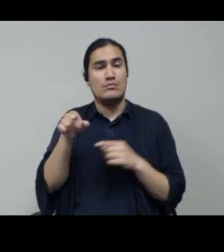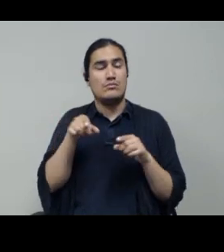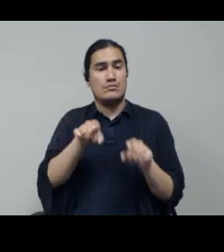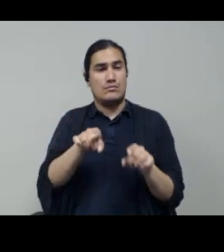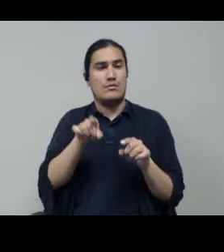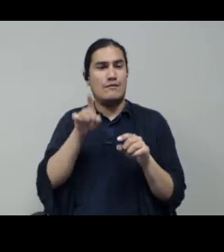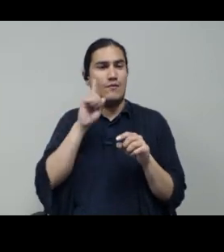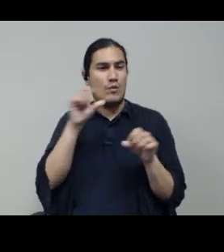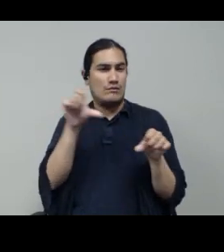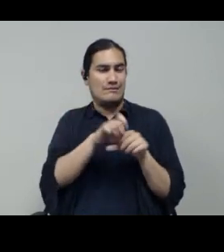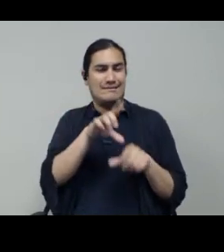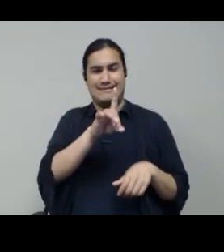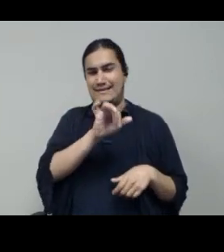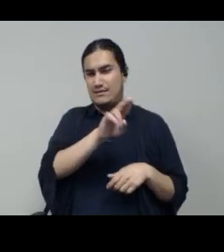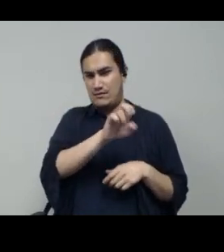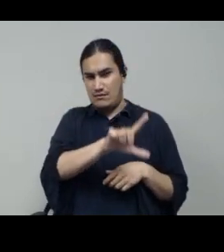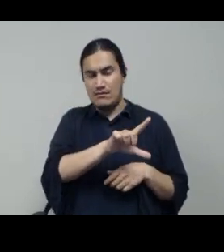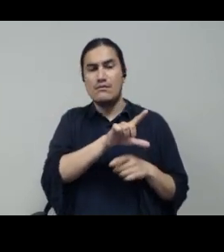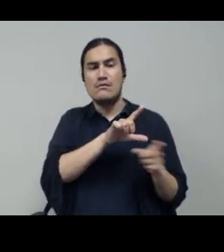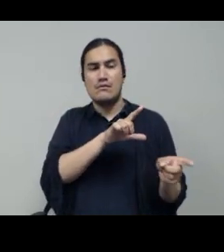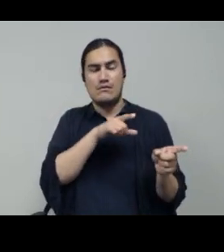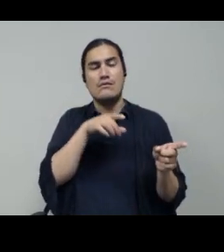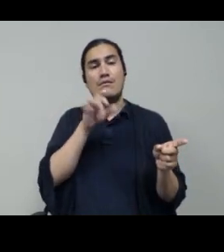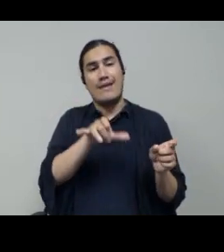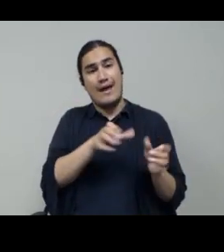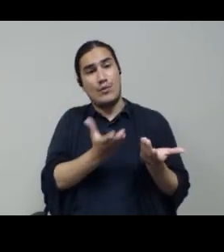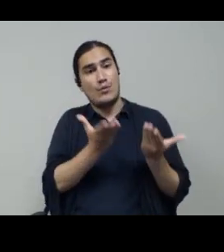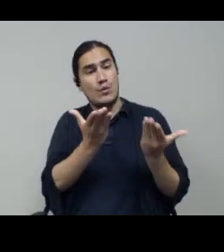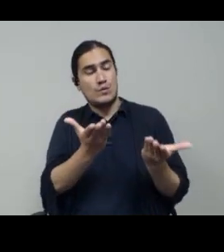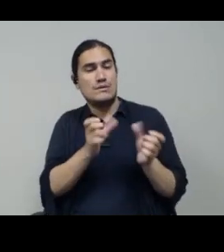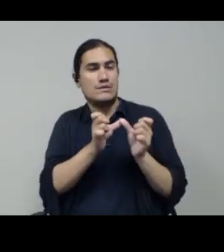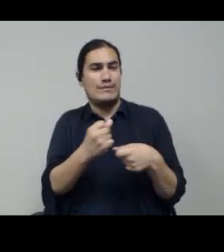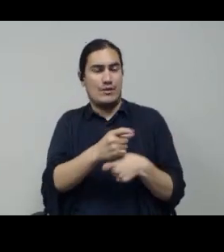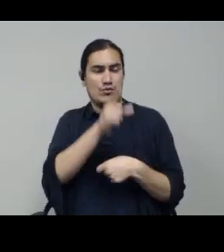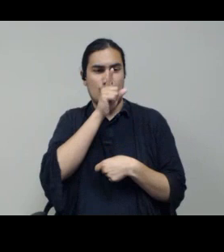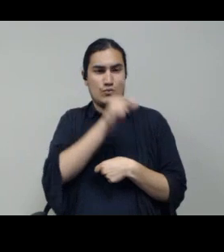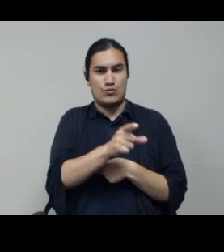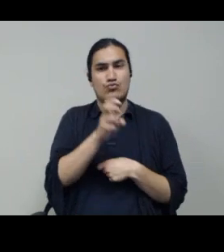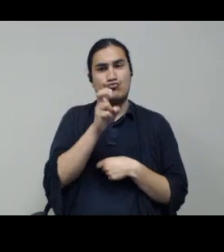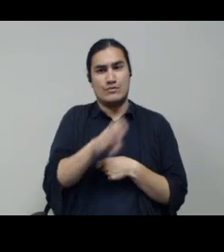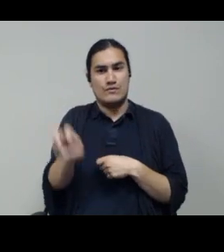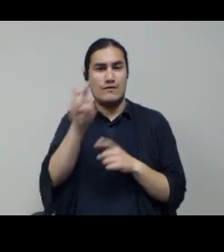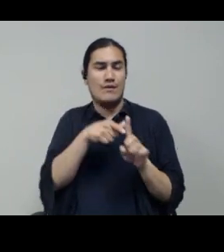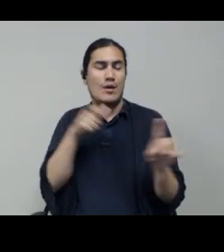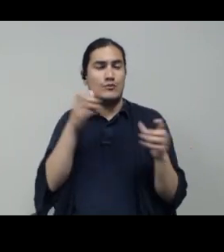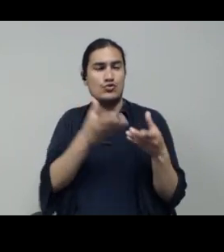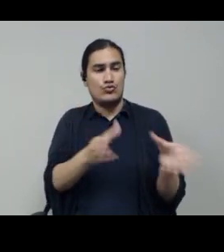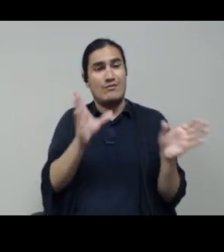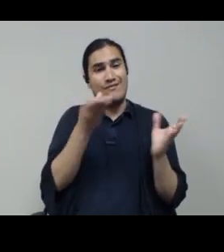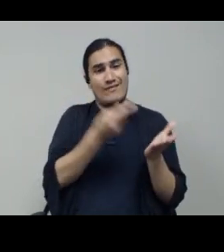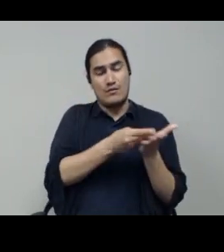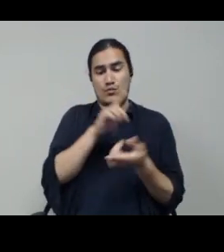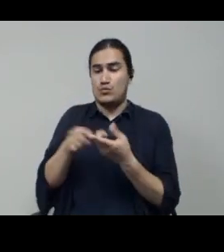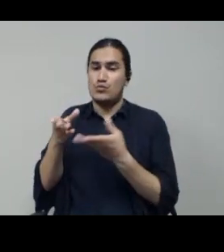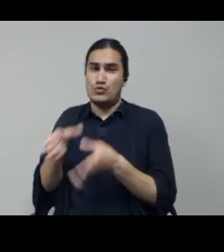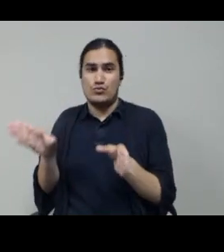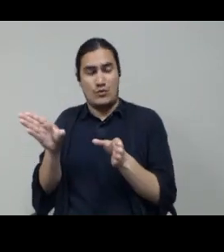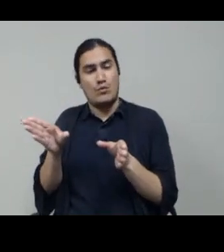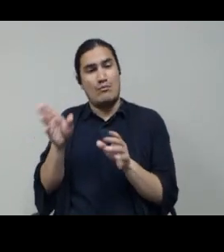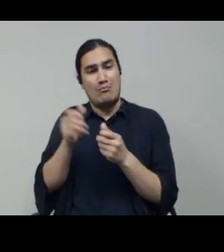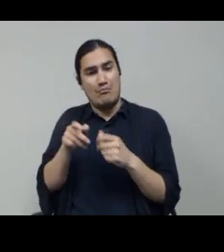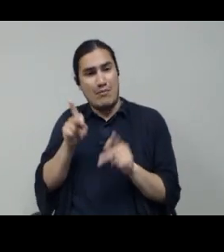fuel. This proposal is to continue making transfers from the general fund to the public transportation account as